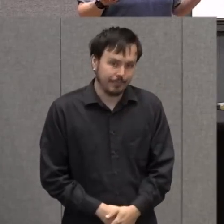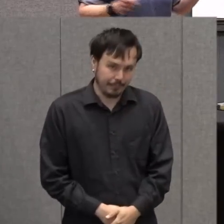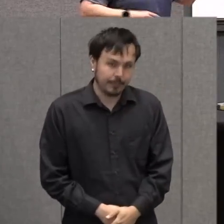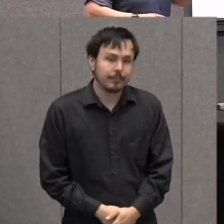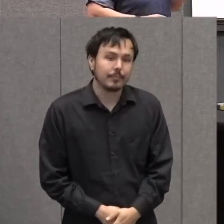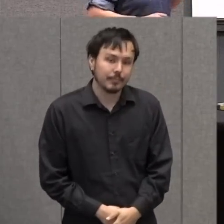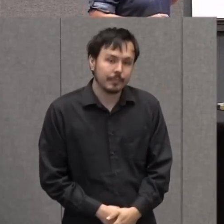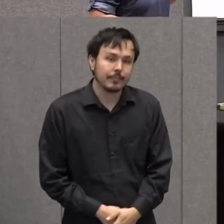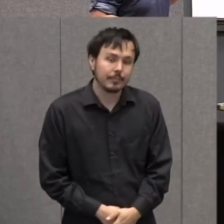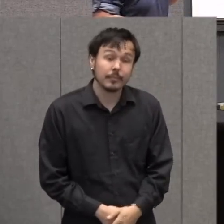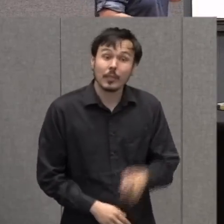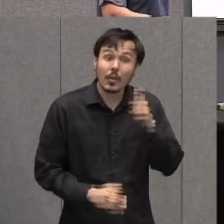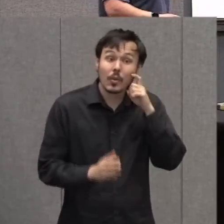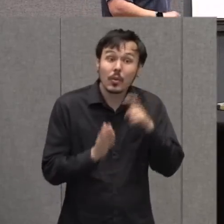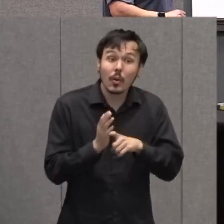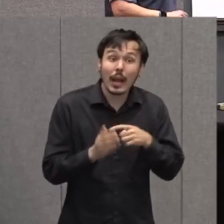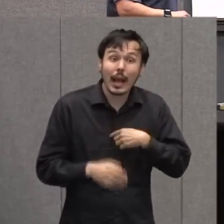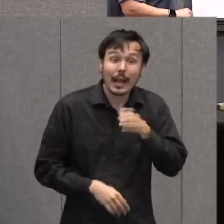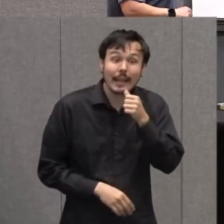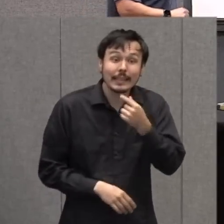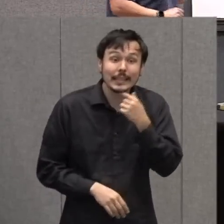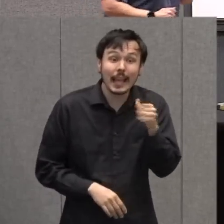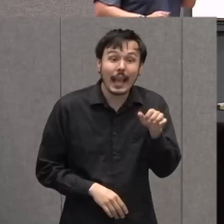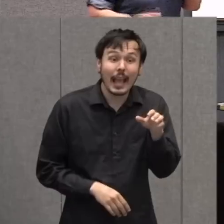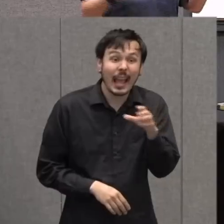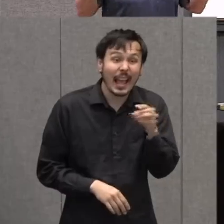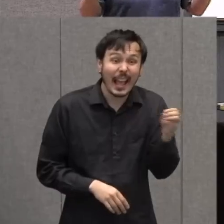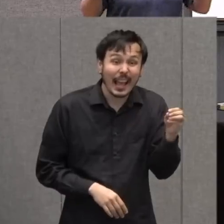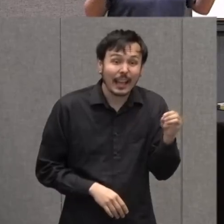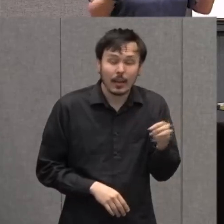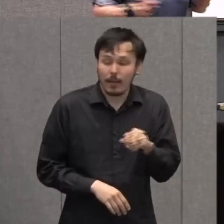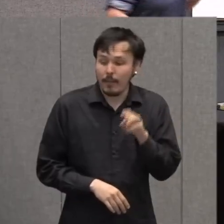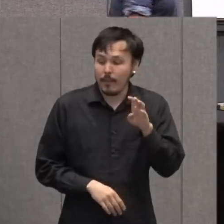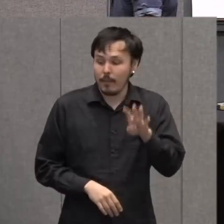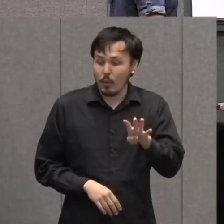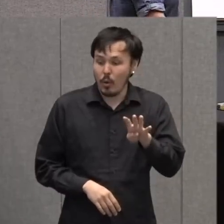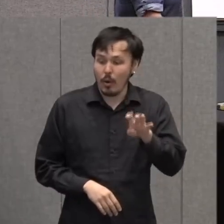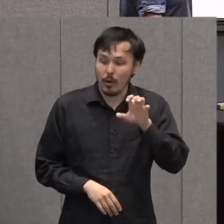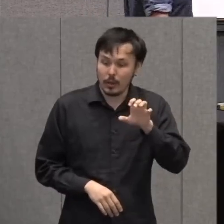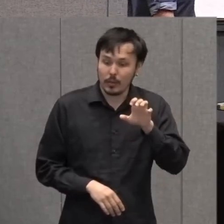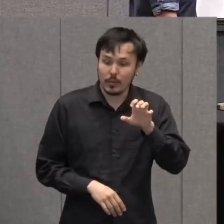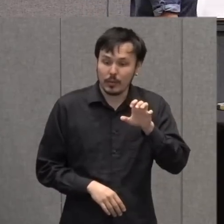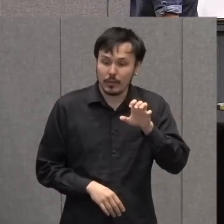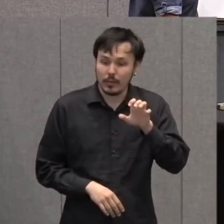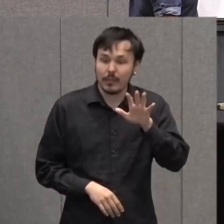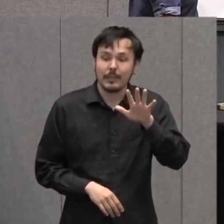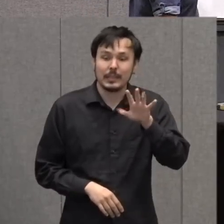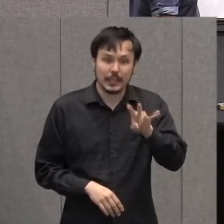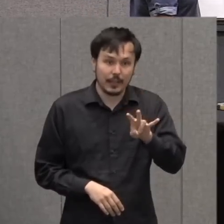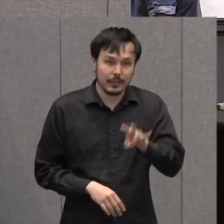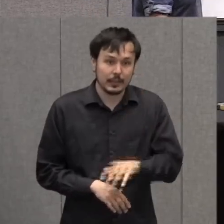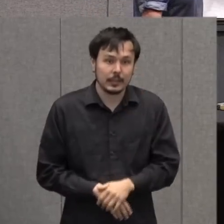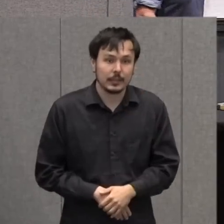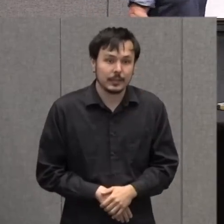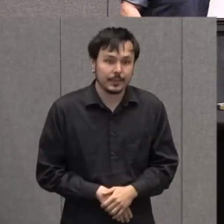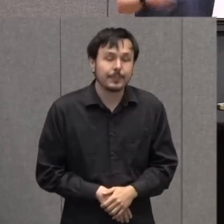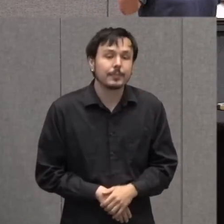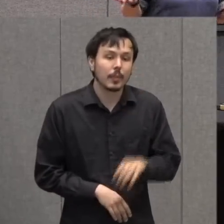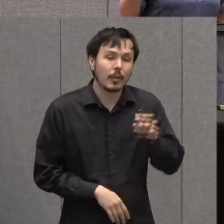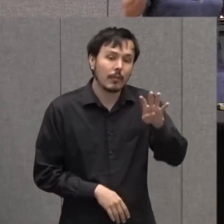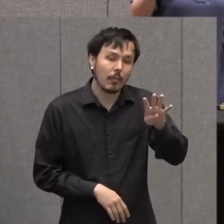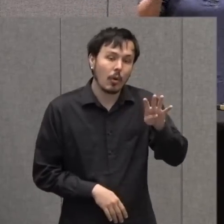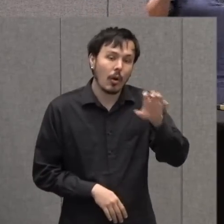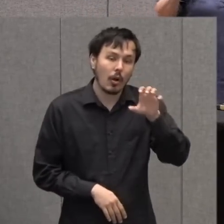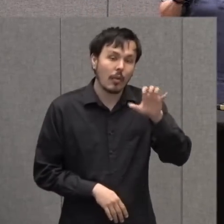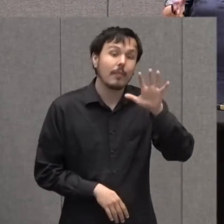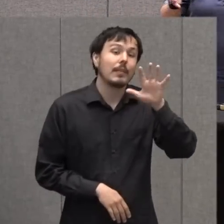457. Notice I didn't say and. You Say didn't. and. Right. It's a habit, but I'm practicing. 457. Now